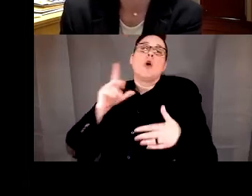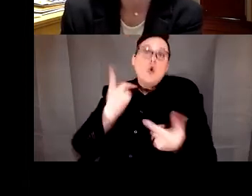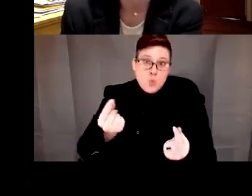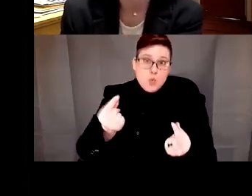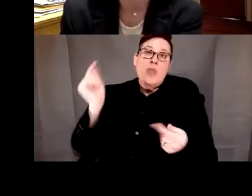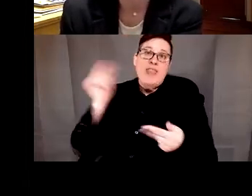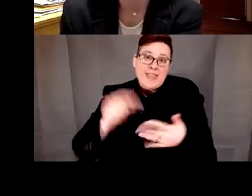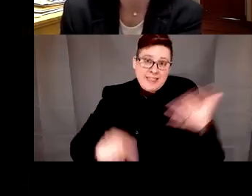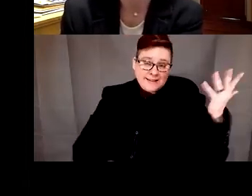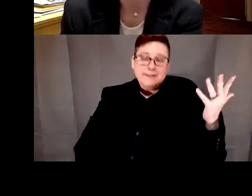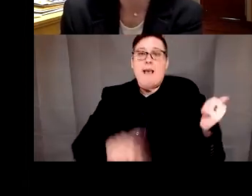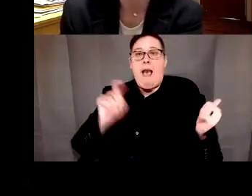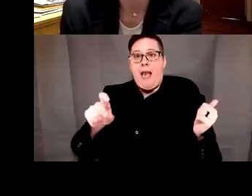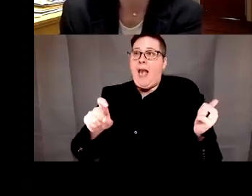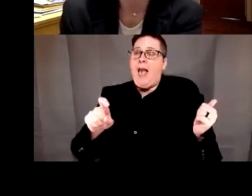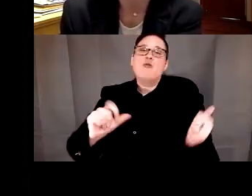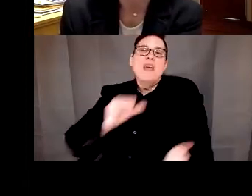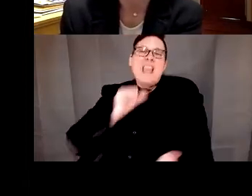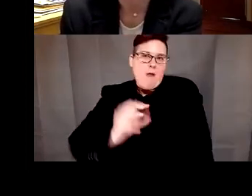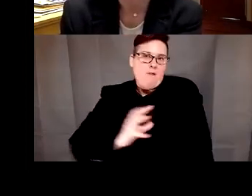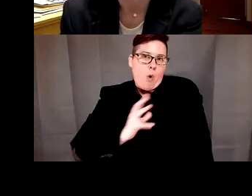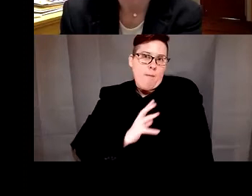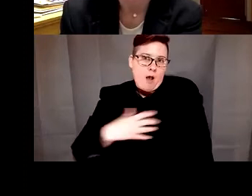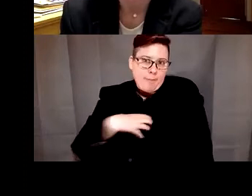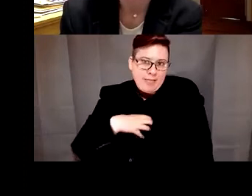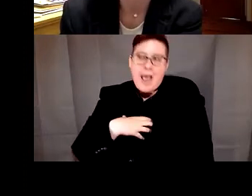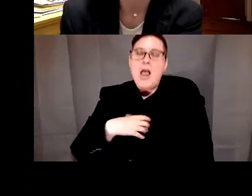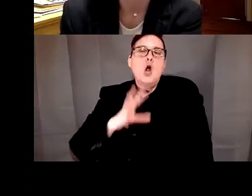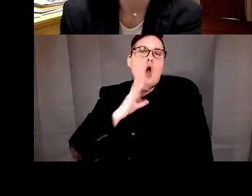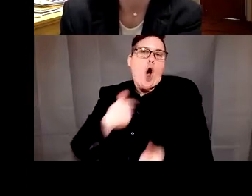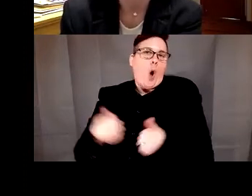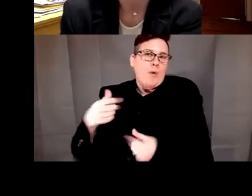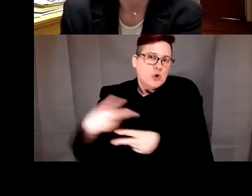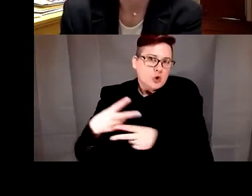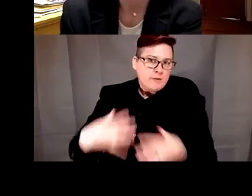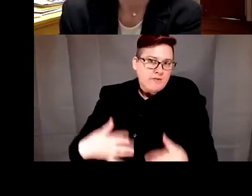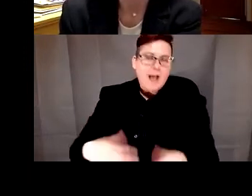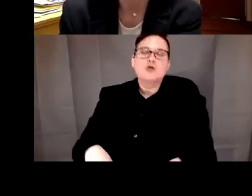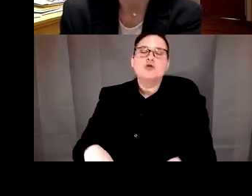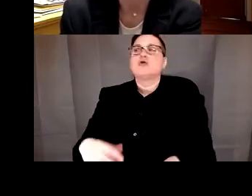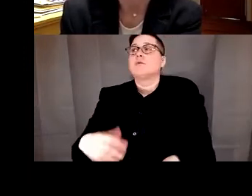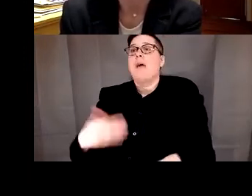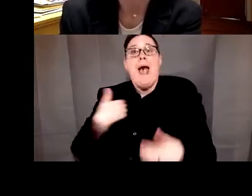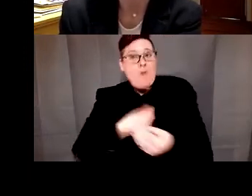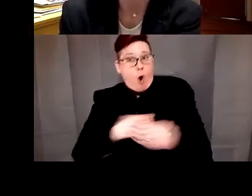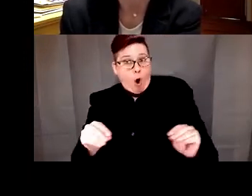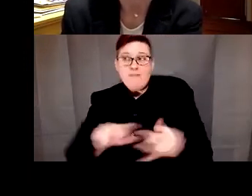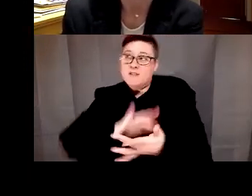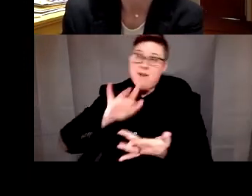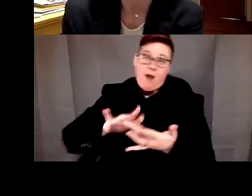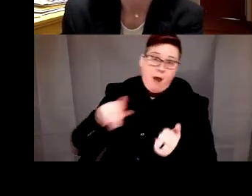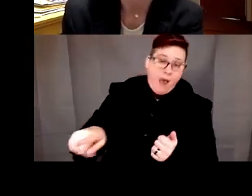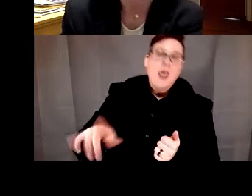do. You need to file an informal complaint. You need to talk to your immediate supervisor. We have an office that you can talk to. We